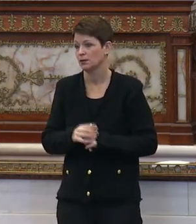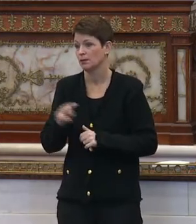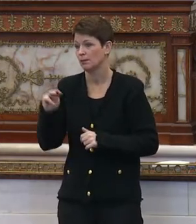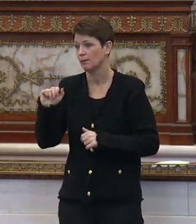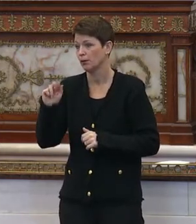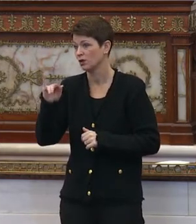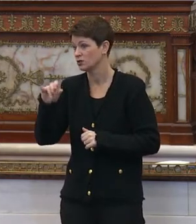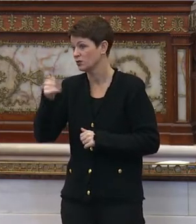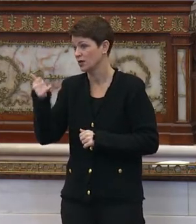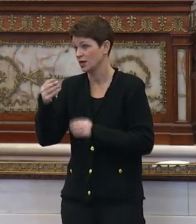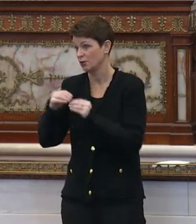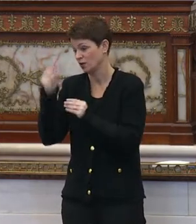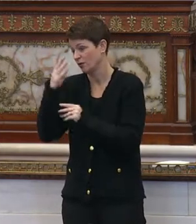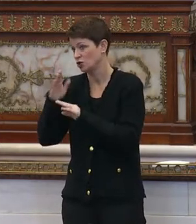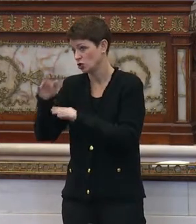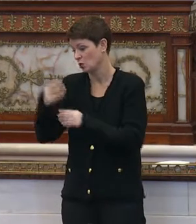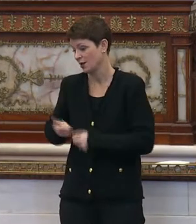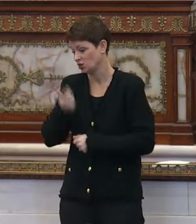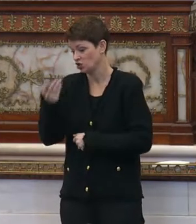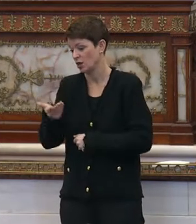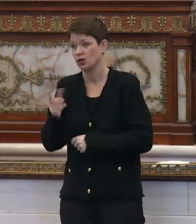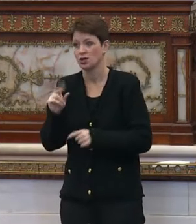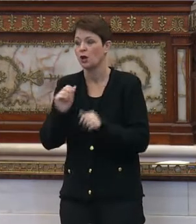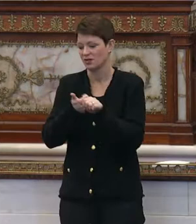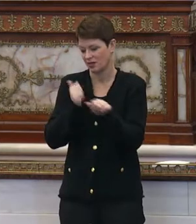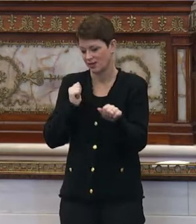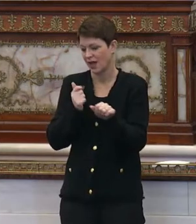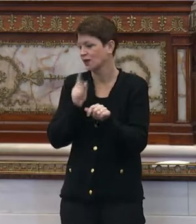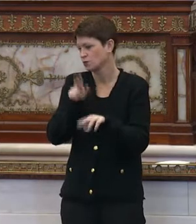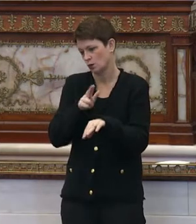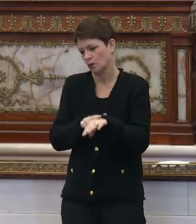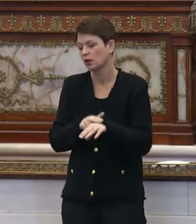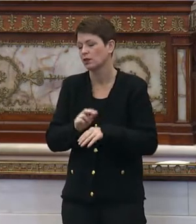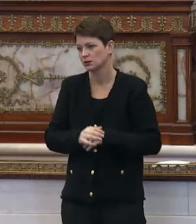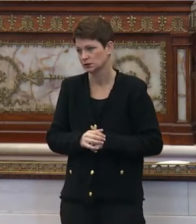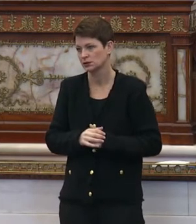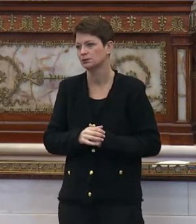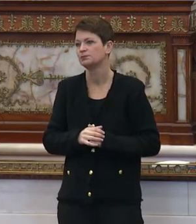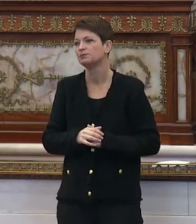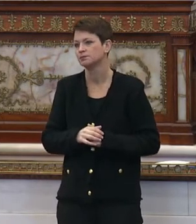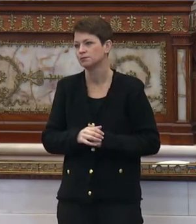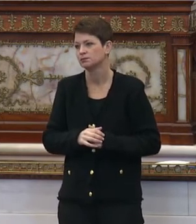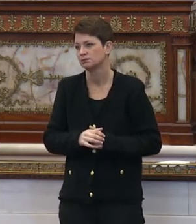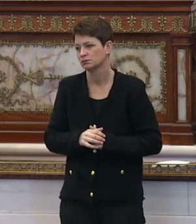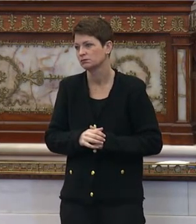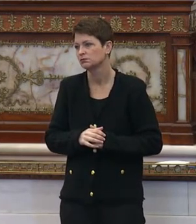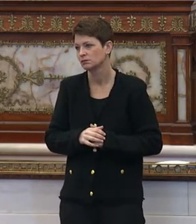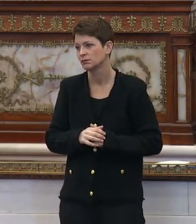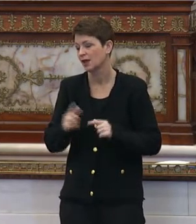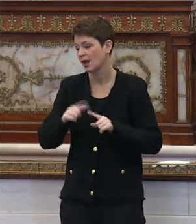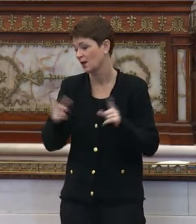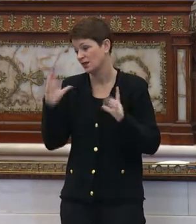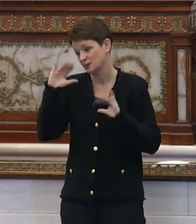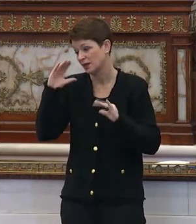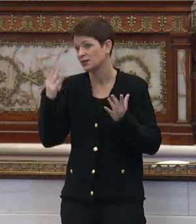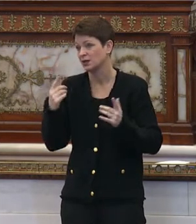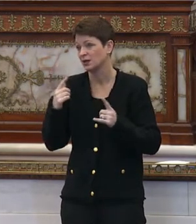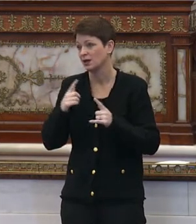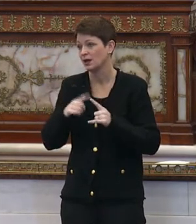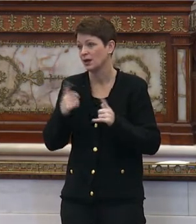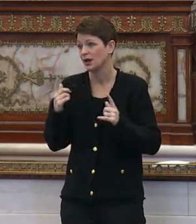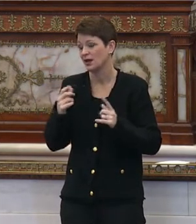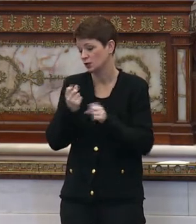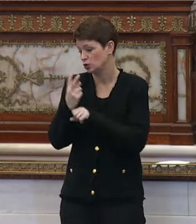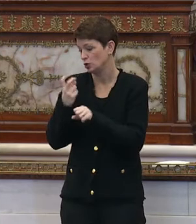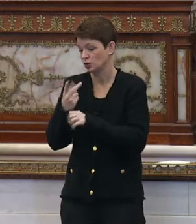want to share on your end. No, I think the lag is normal and expected, and the, you know, bundling 2 years